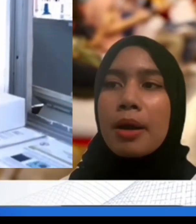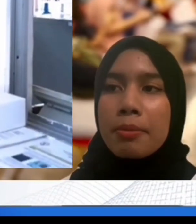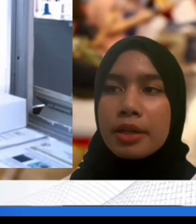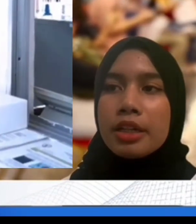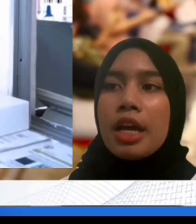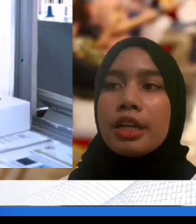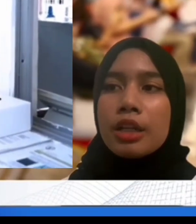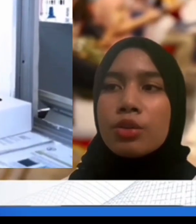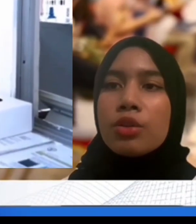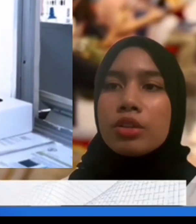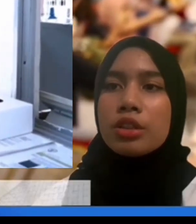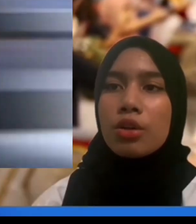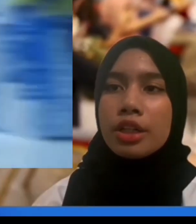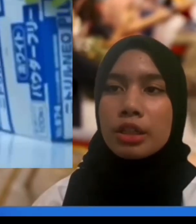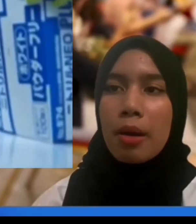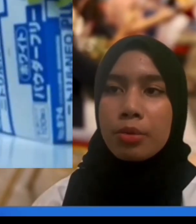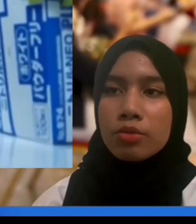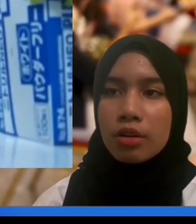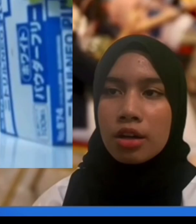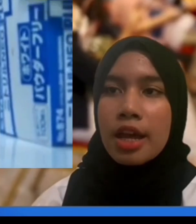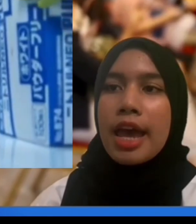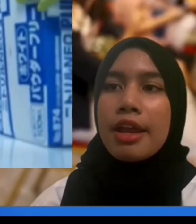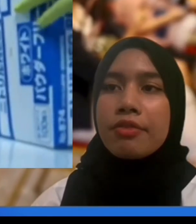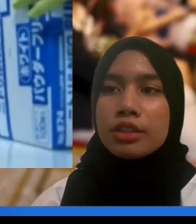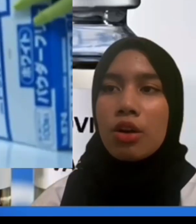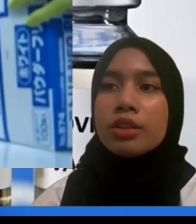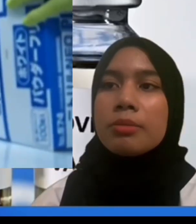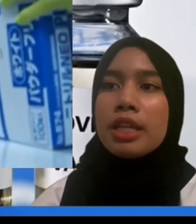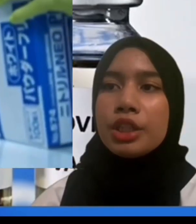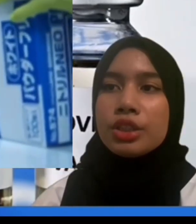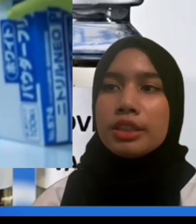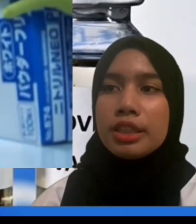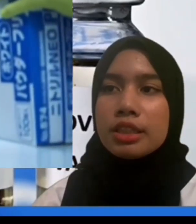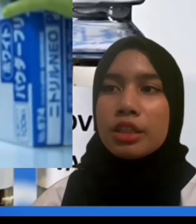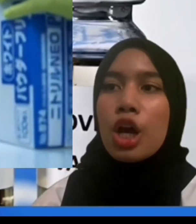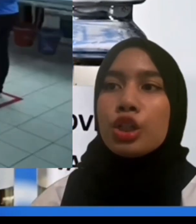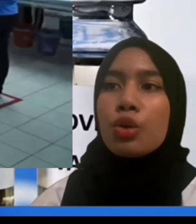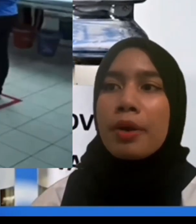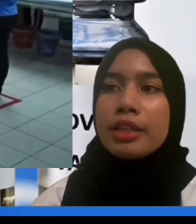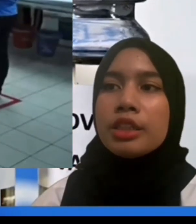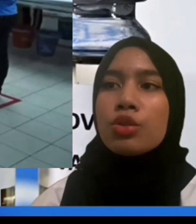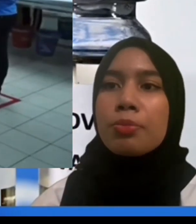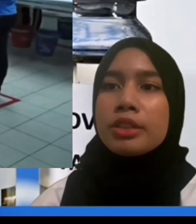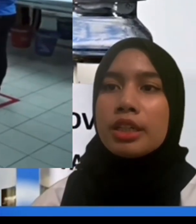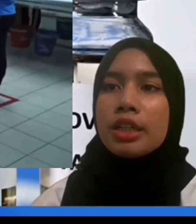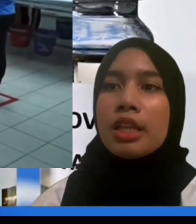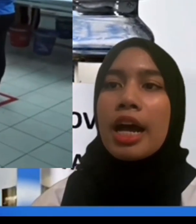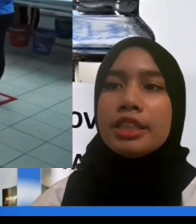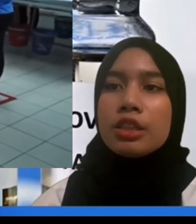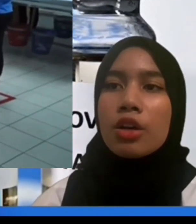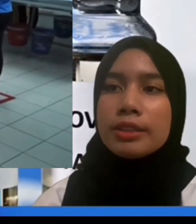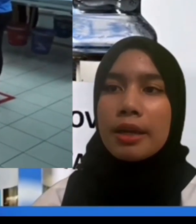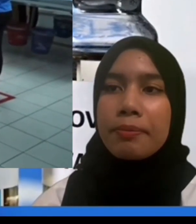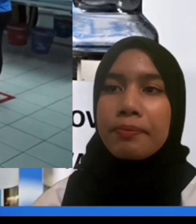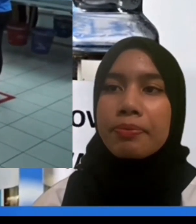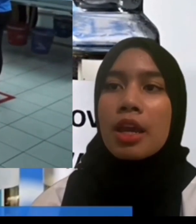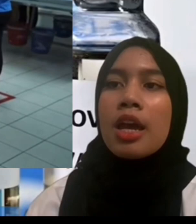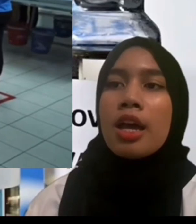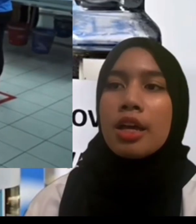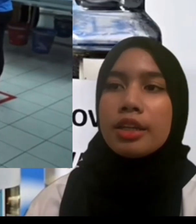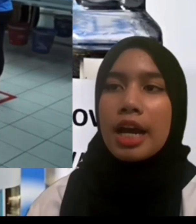Health Department, Datuk Dr. Nur Hisham Abdullah, advised all the Malaysian citizens to practice good personal hygiene